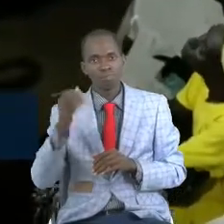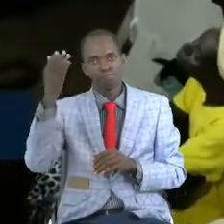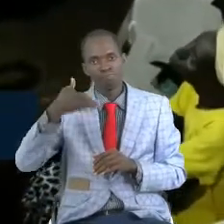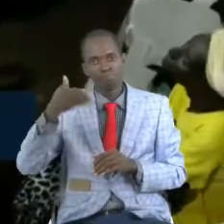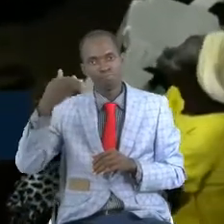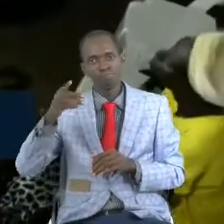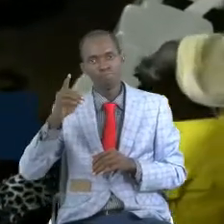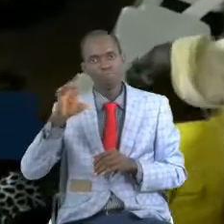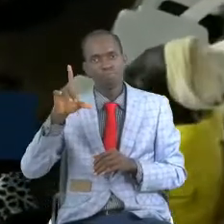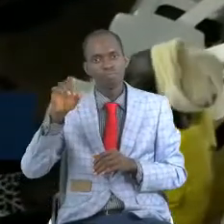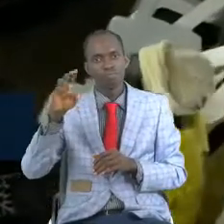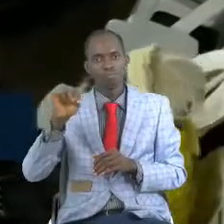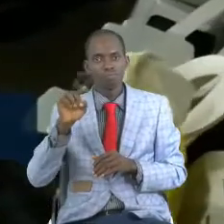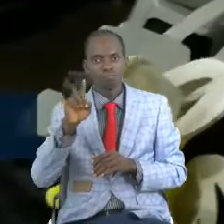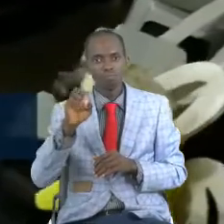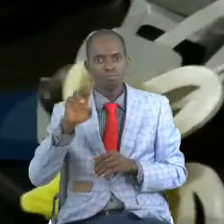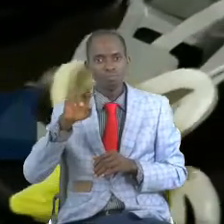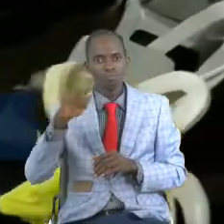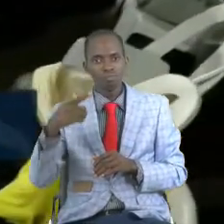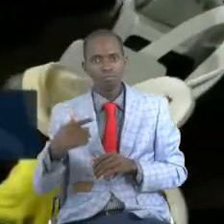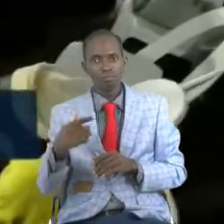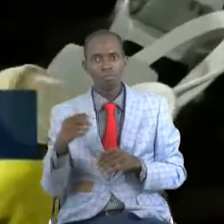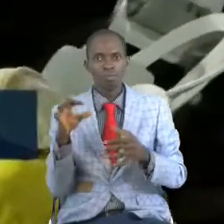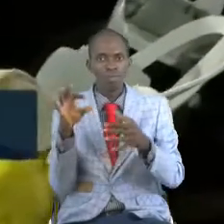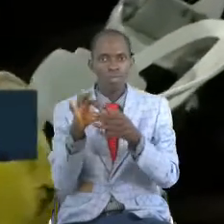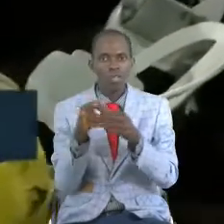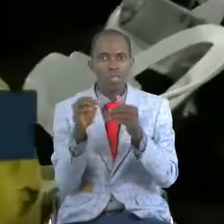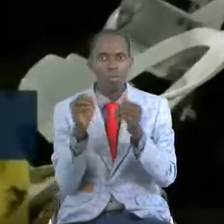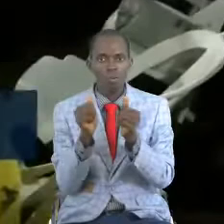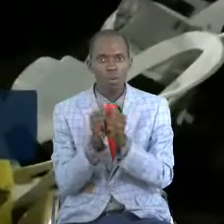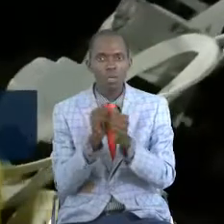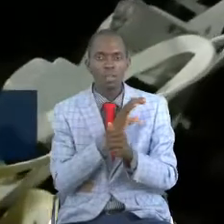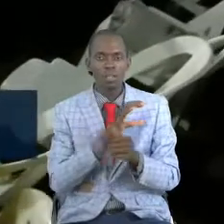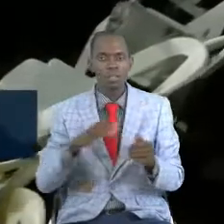Please click on that link.